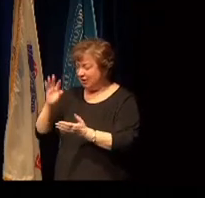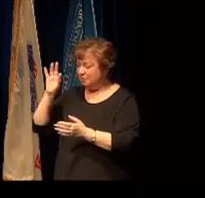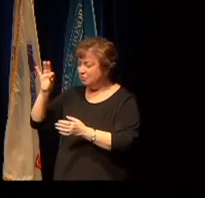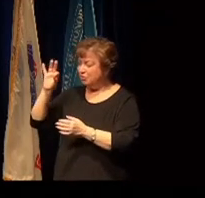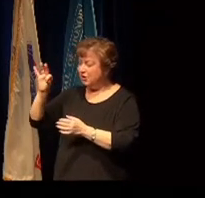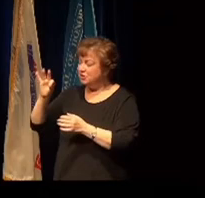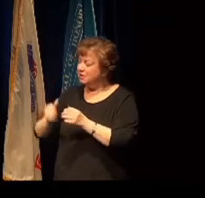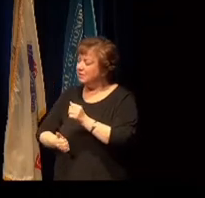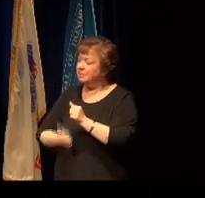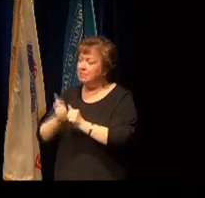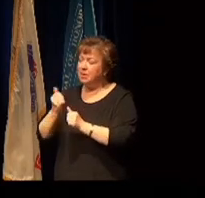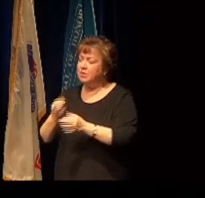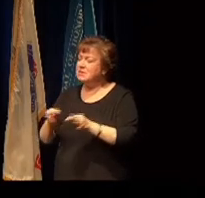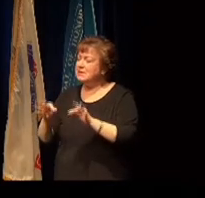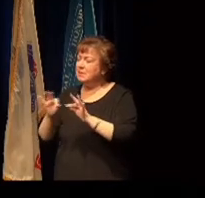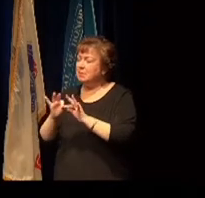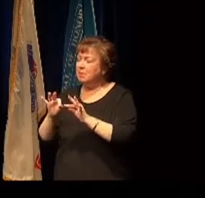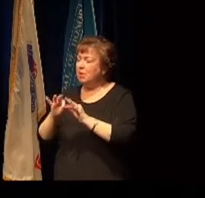world.